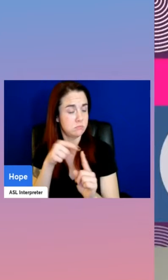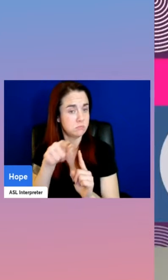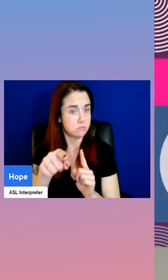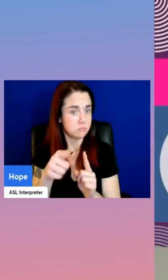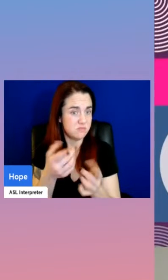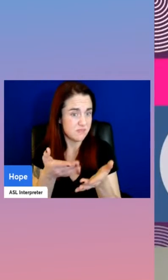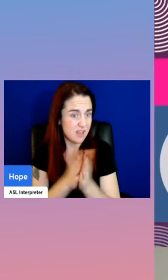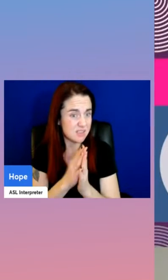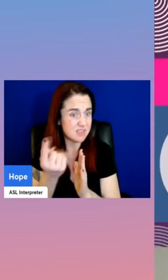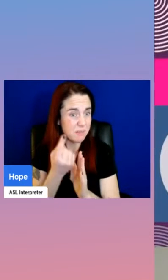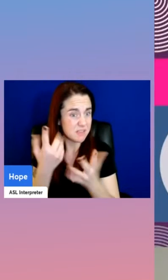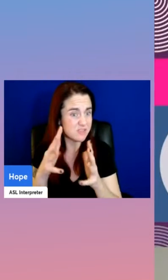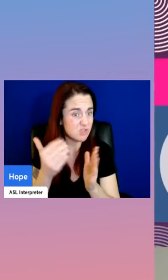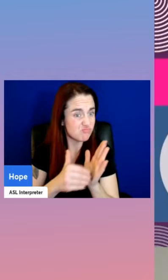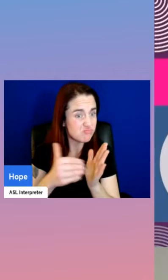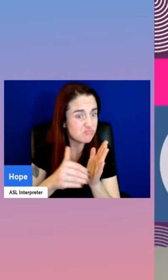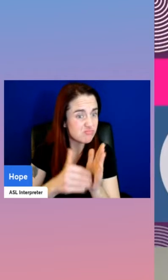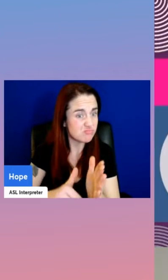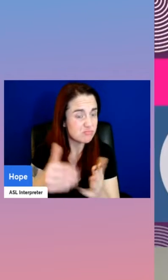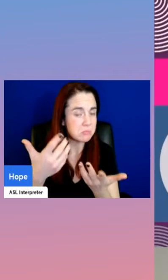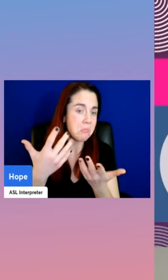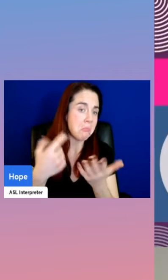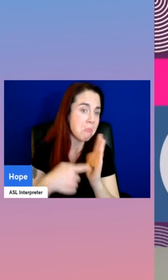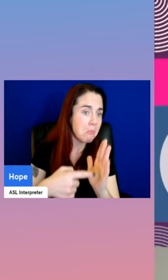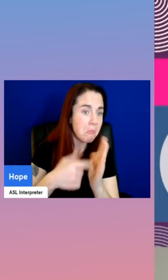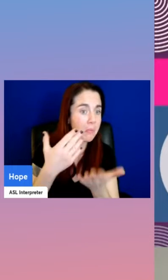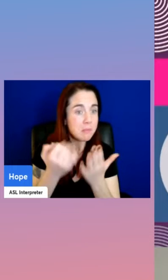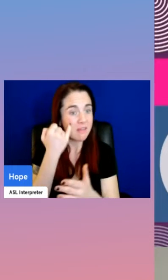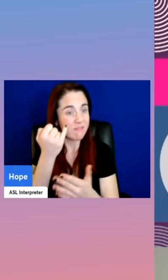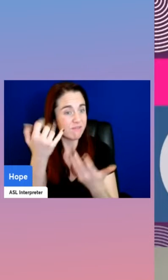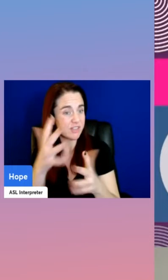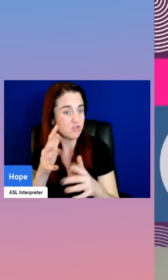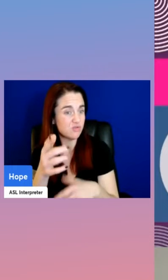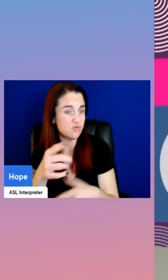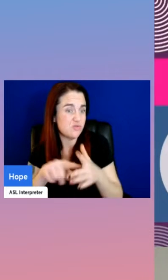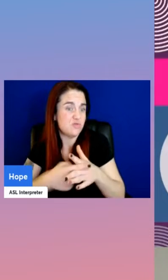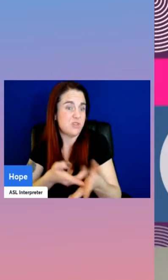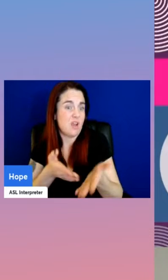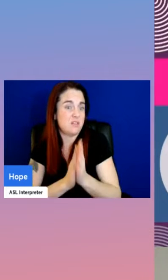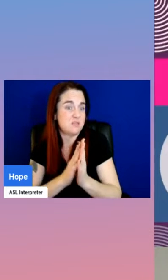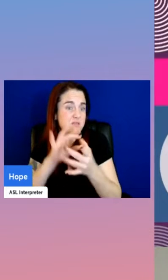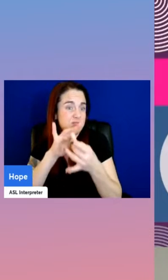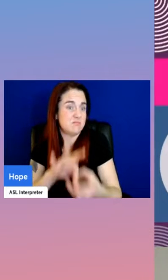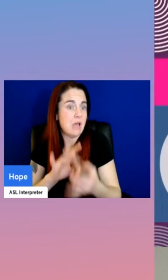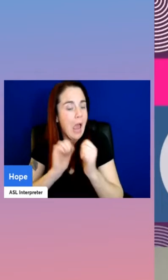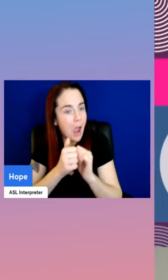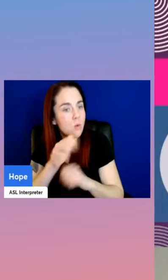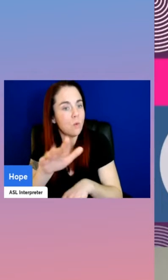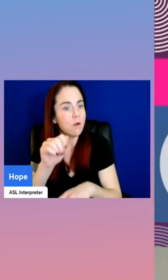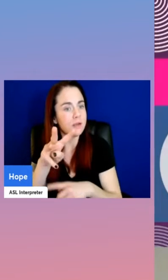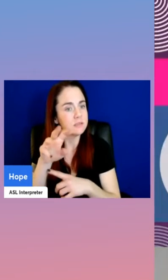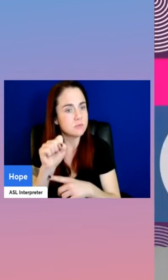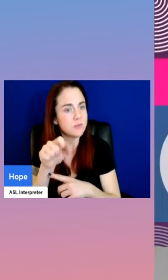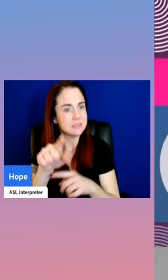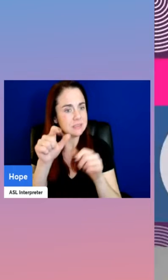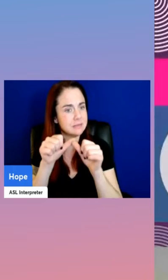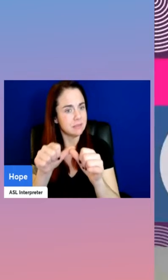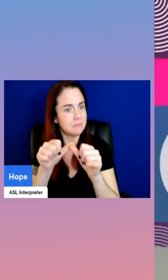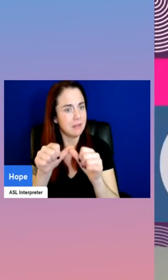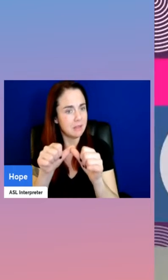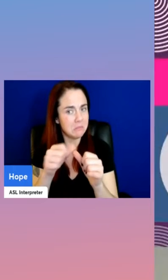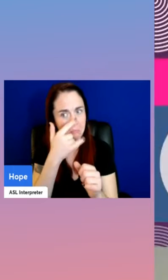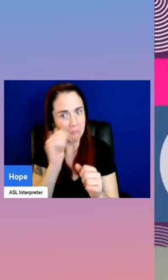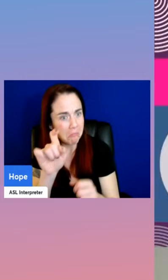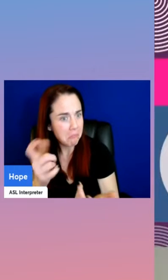been recurring? For example, if they've already been asking on how your AWS sustainability